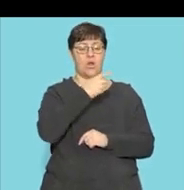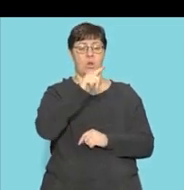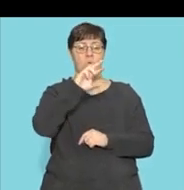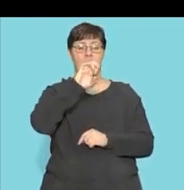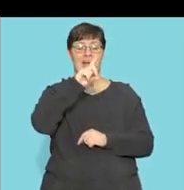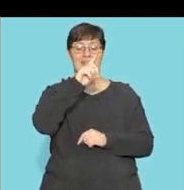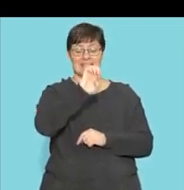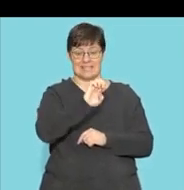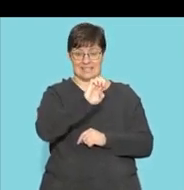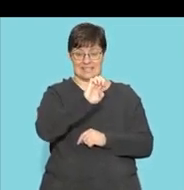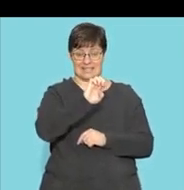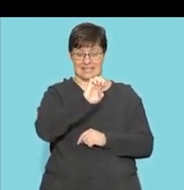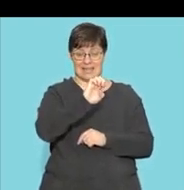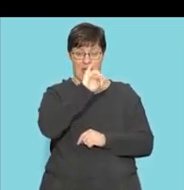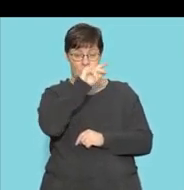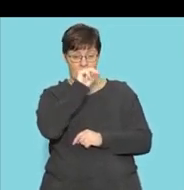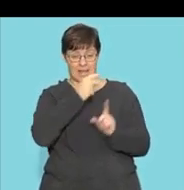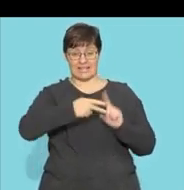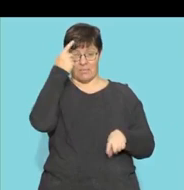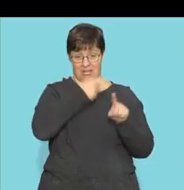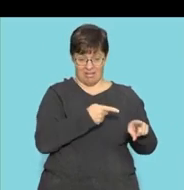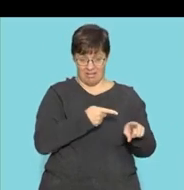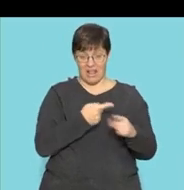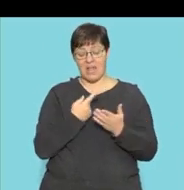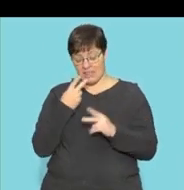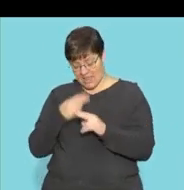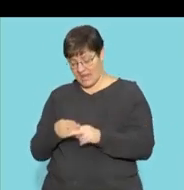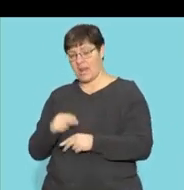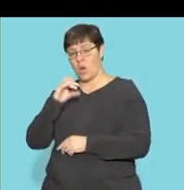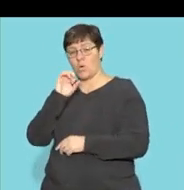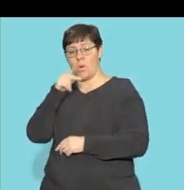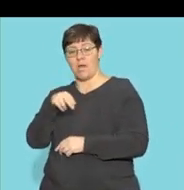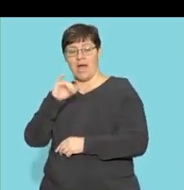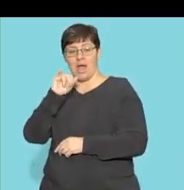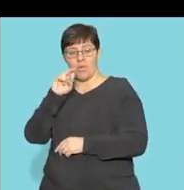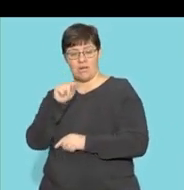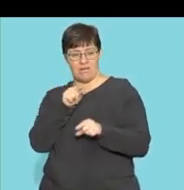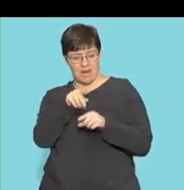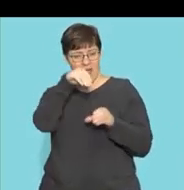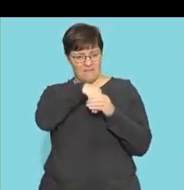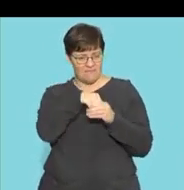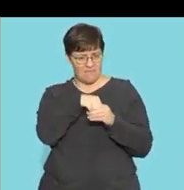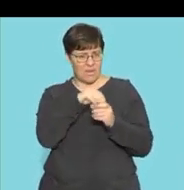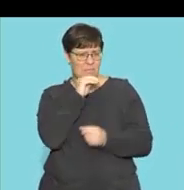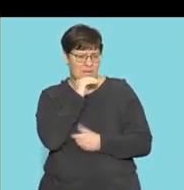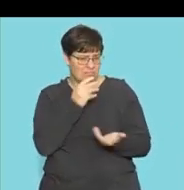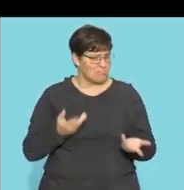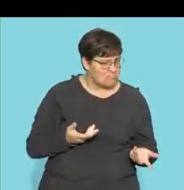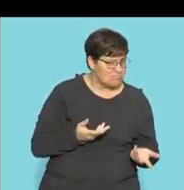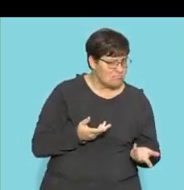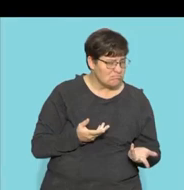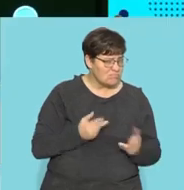were double the amount of chloride ions, and we started with copper ions. So is this a redox